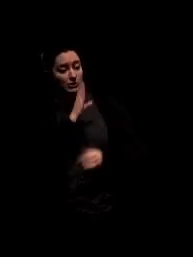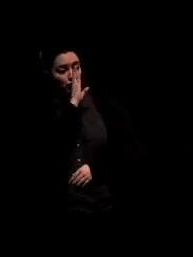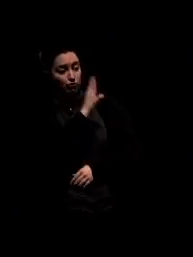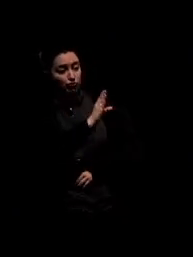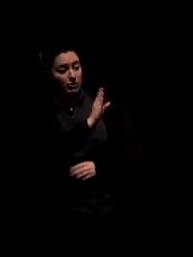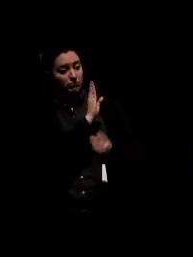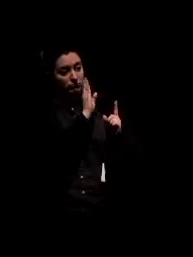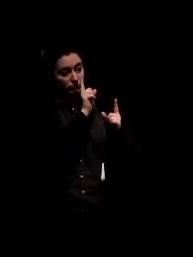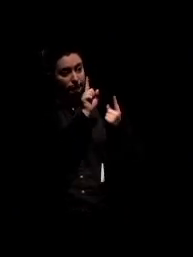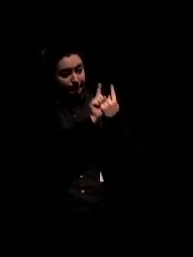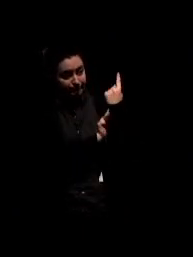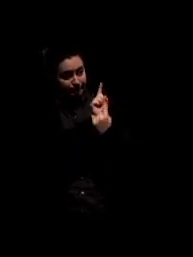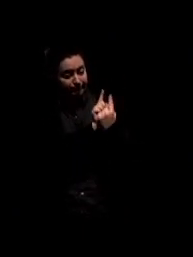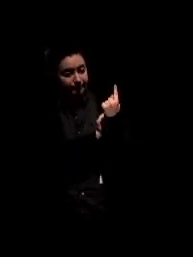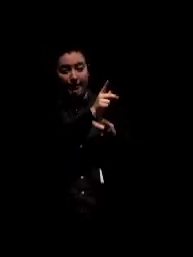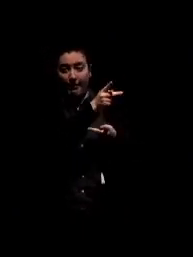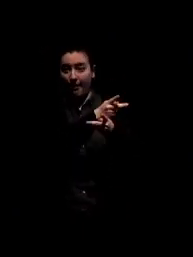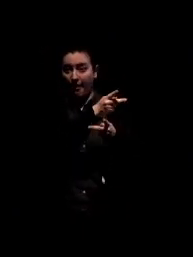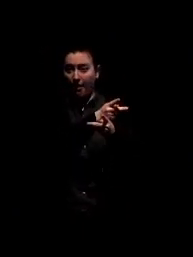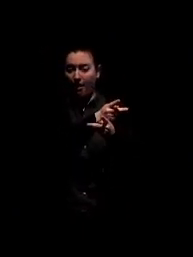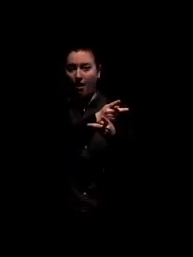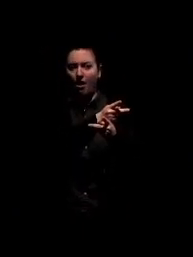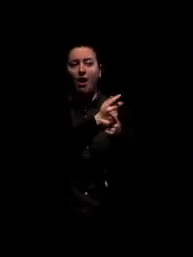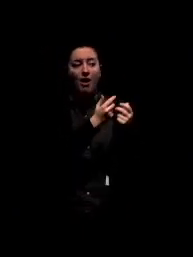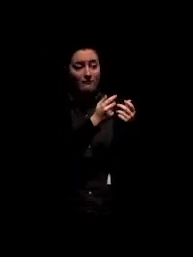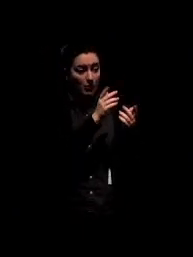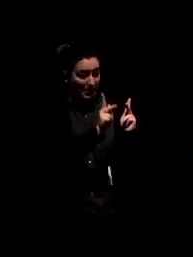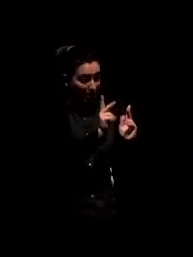care to help people and systems